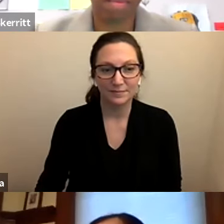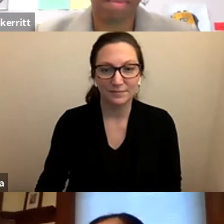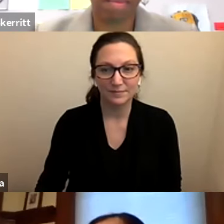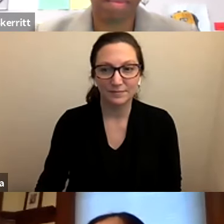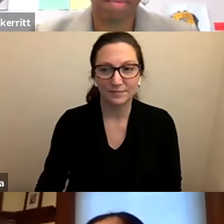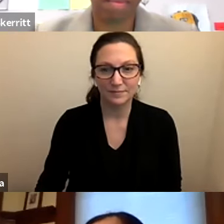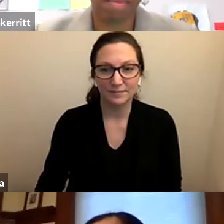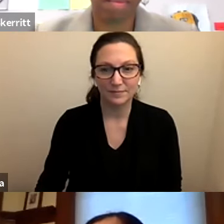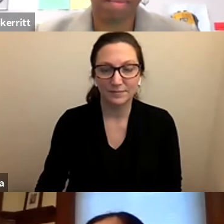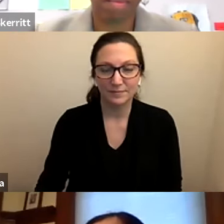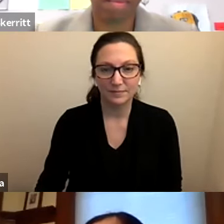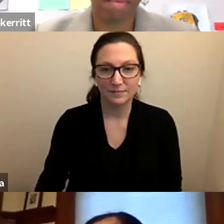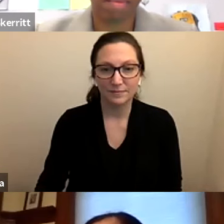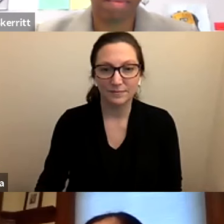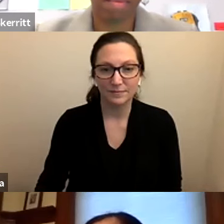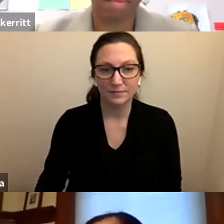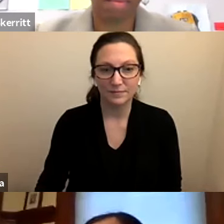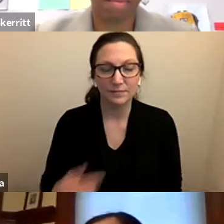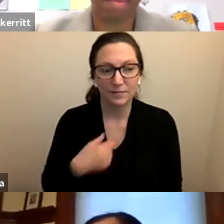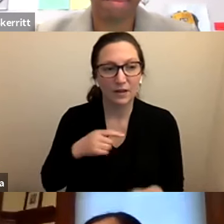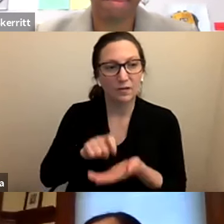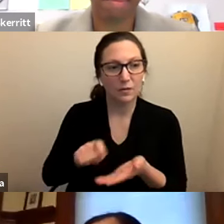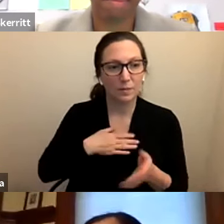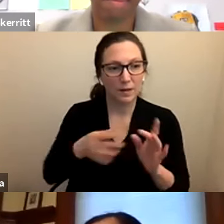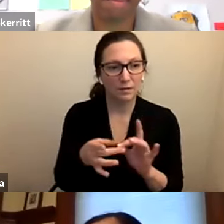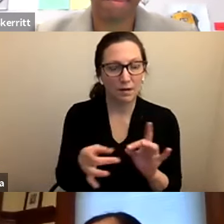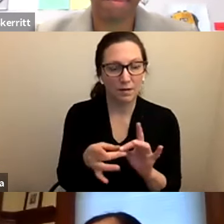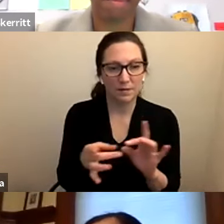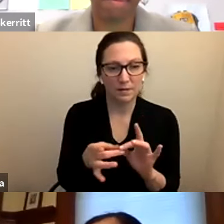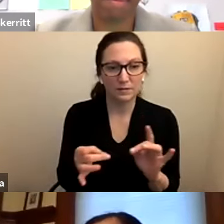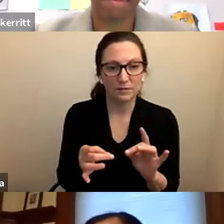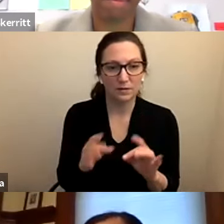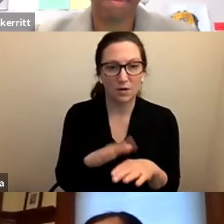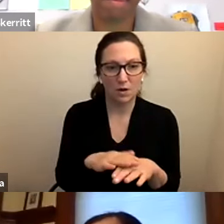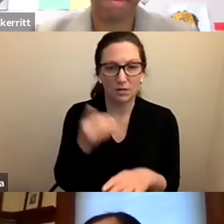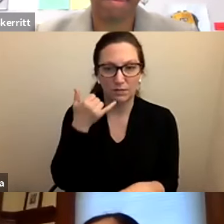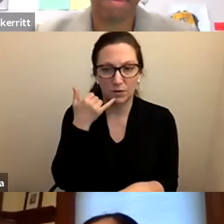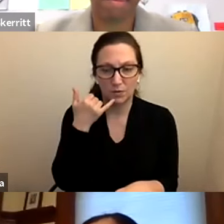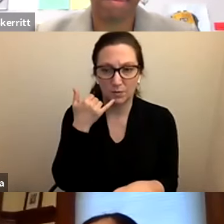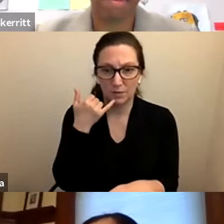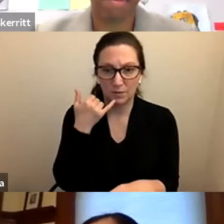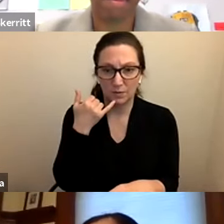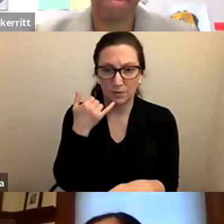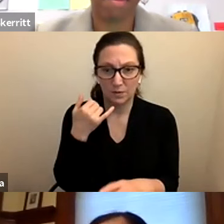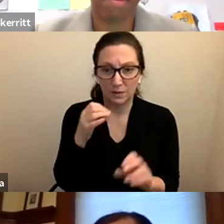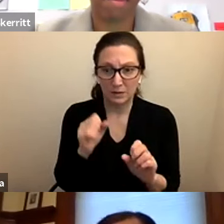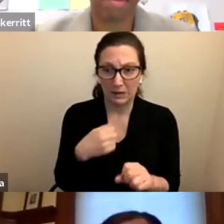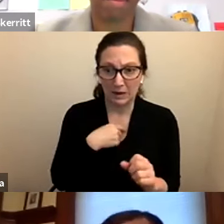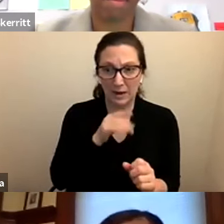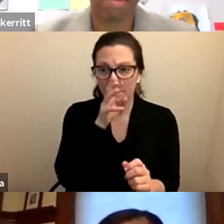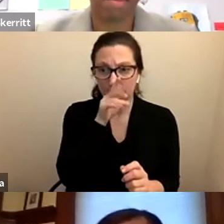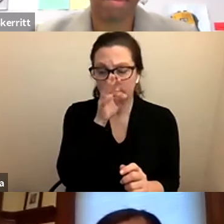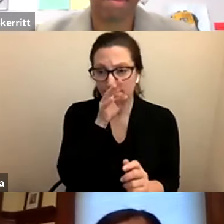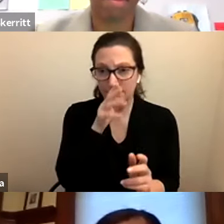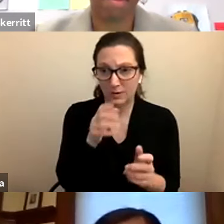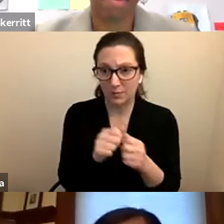my kind of comments on the paper, on the iPhone. Sorry, can I just read my comments?